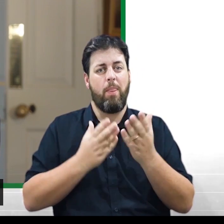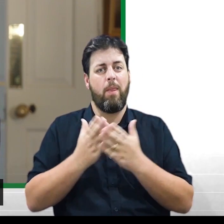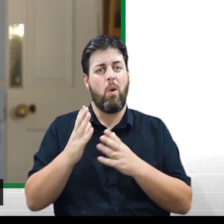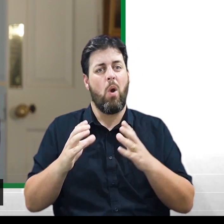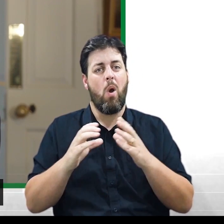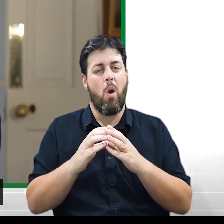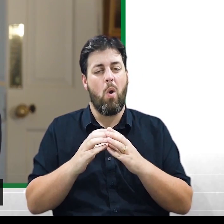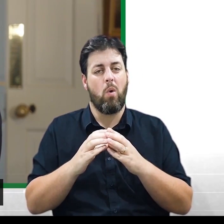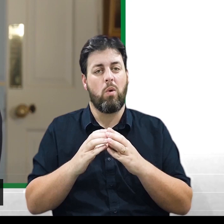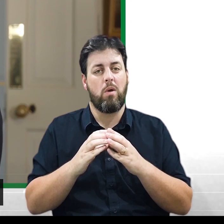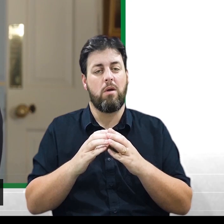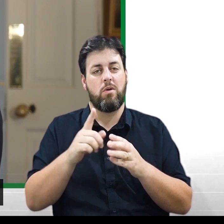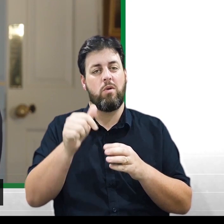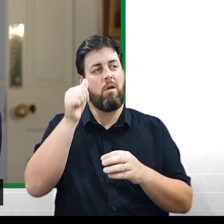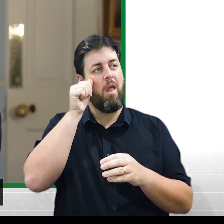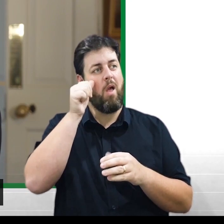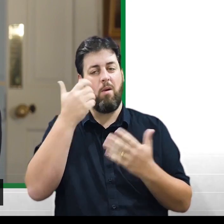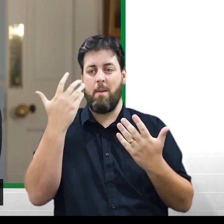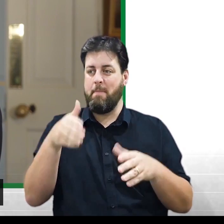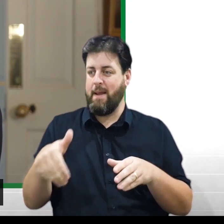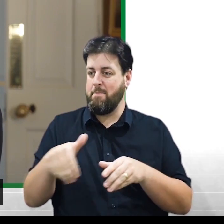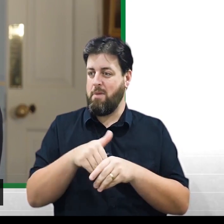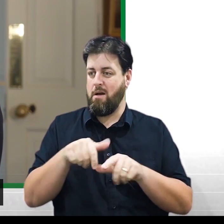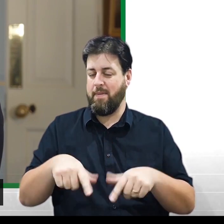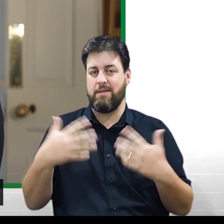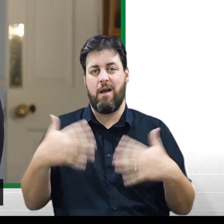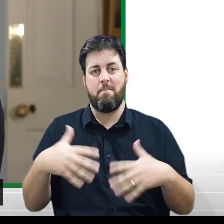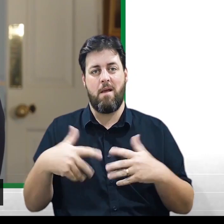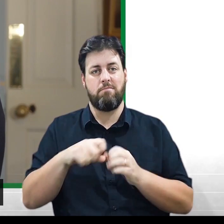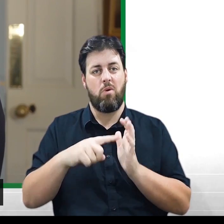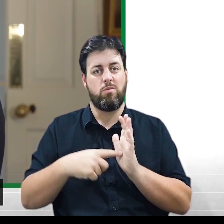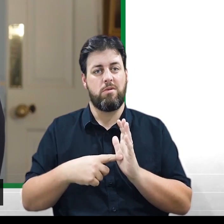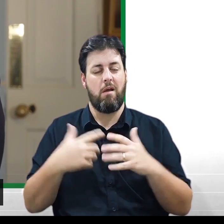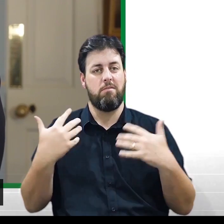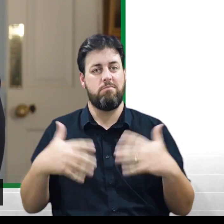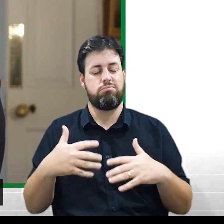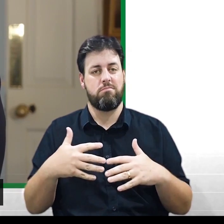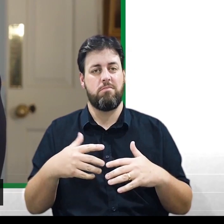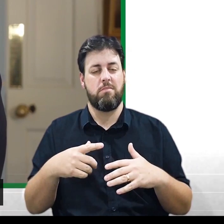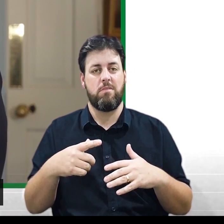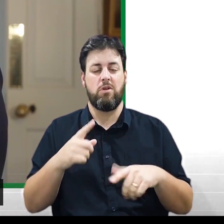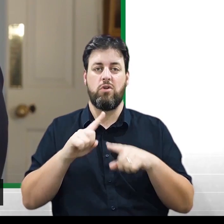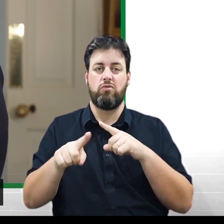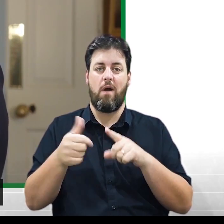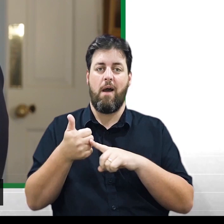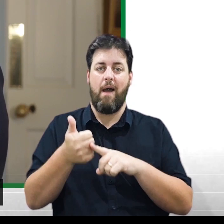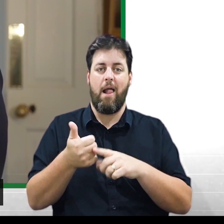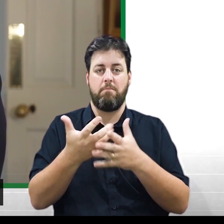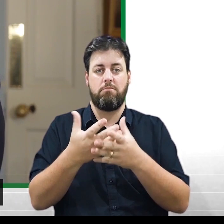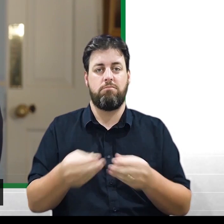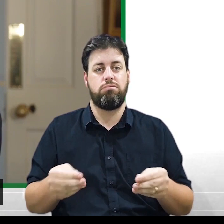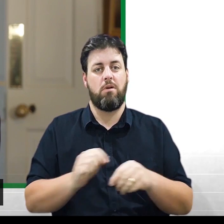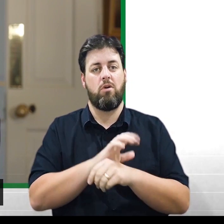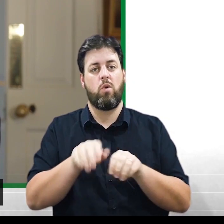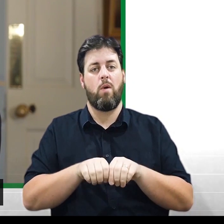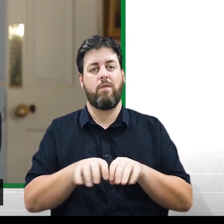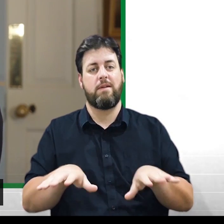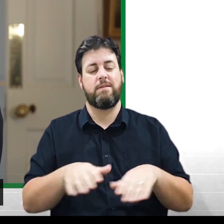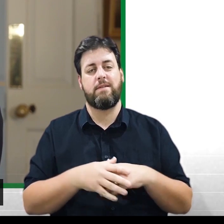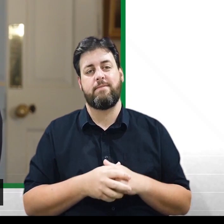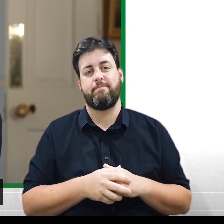Oak and know that you were part of this amazing endeavour in our national battle